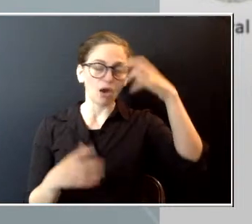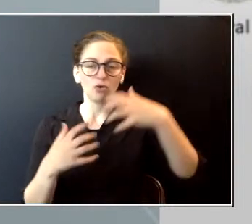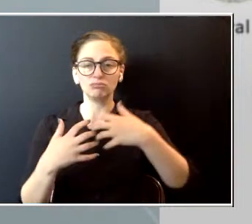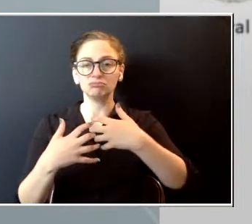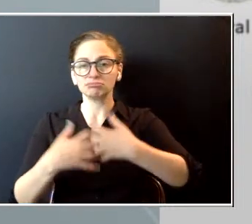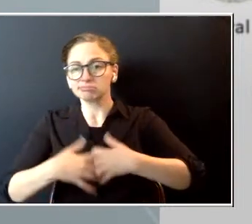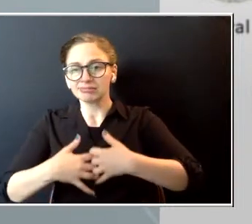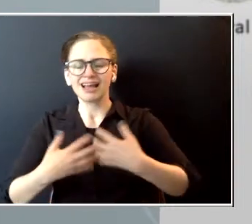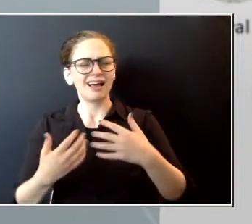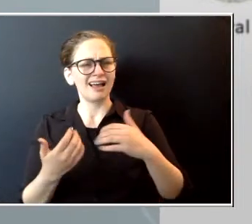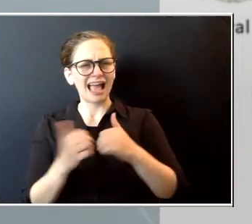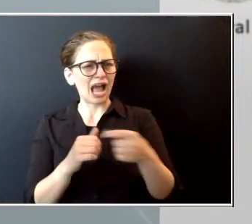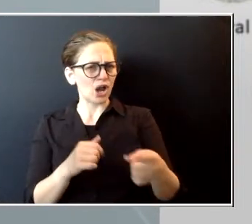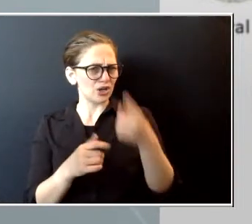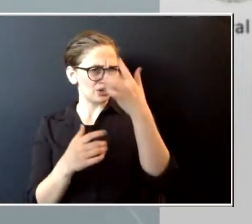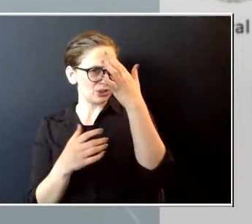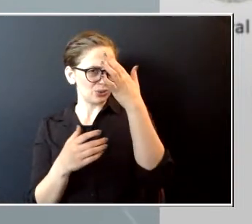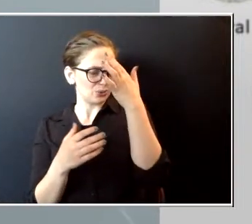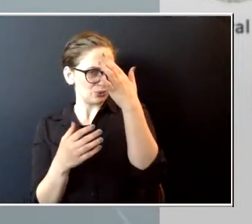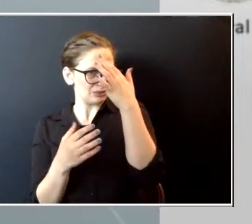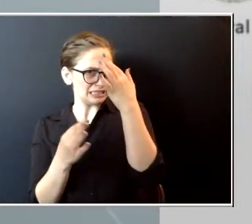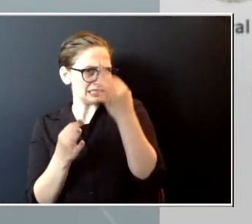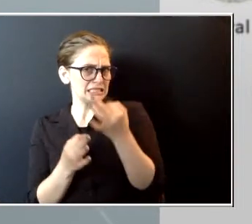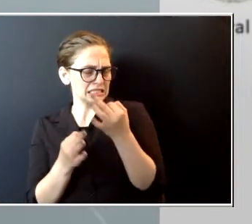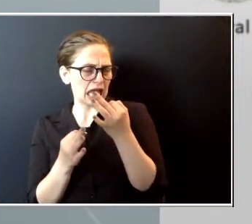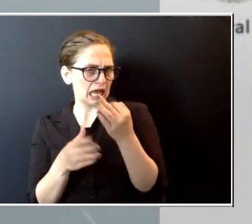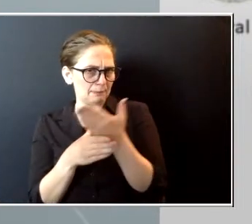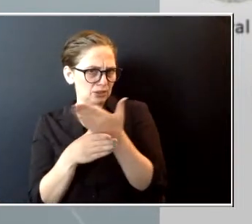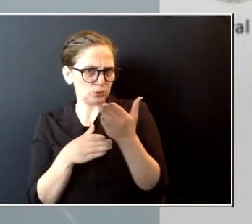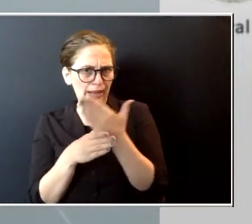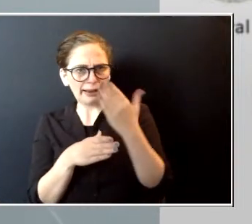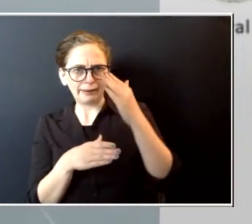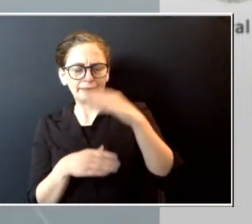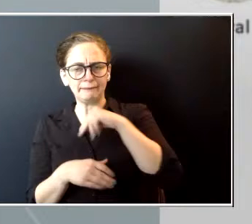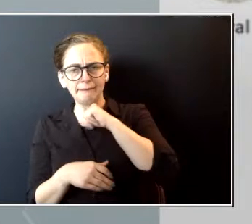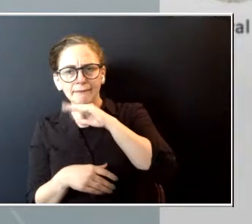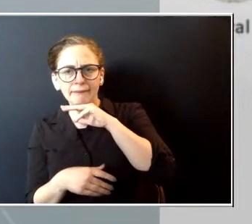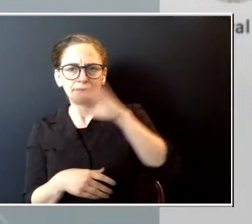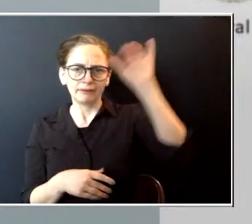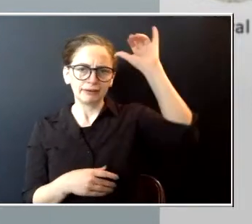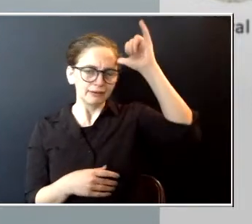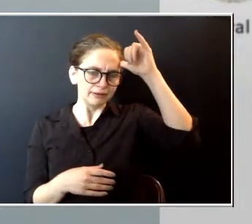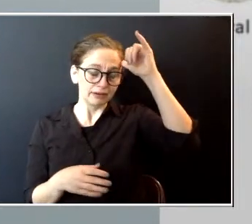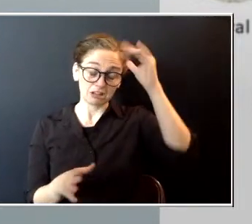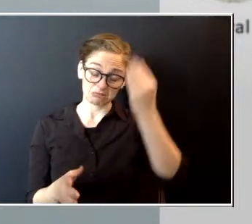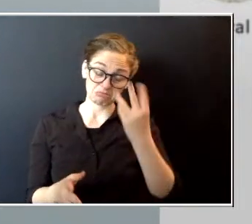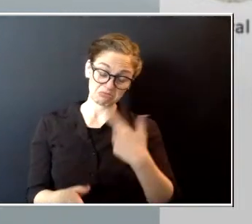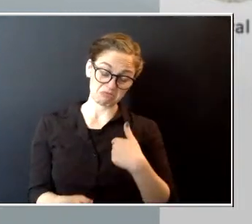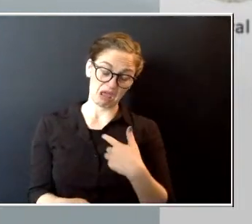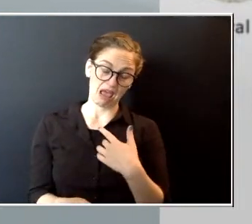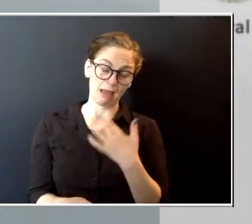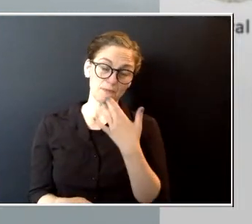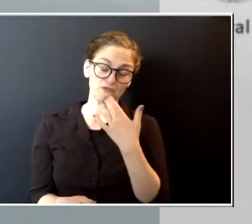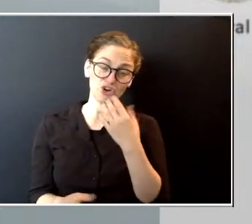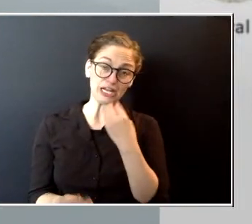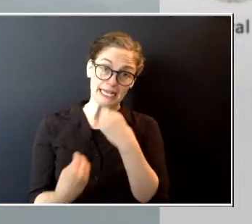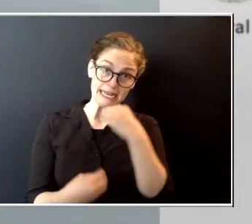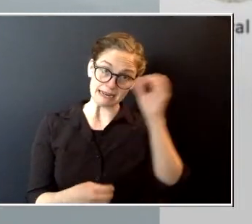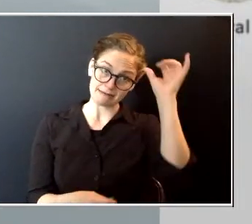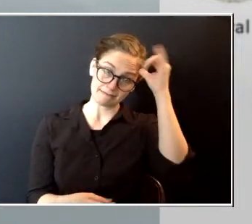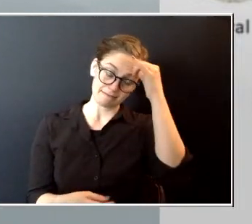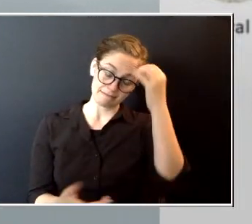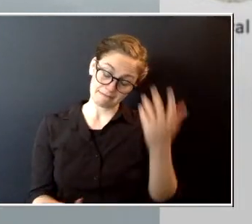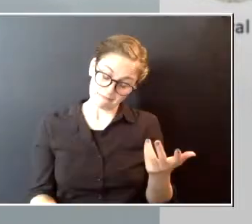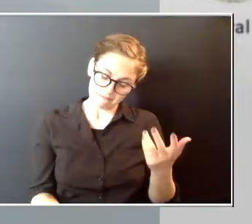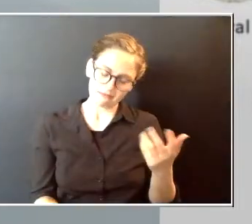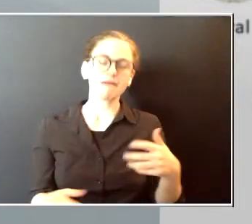By the on. way, I like beef better. Okay, yeah. You like beef better? I don't know, ribs are really good, especially I know, it's hard. Gates. So again, it's not really